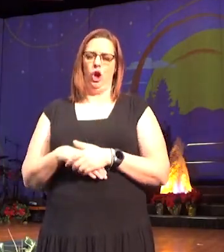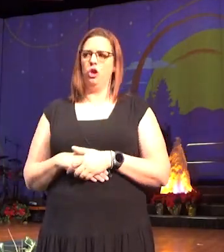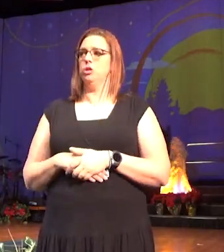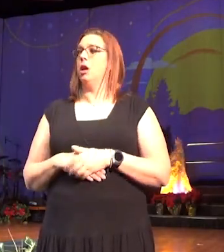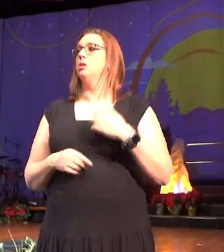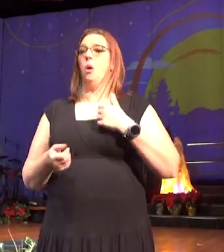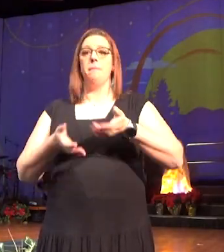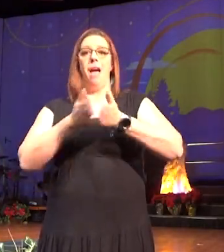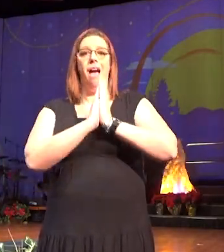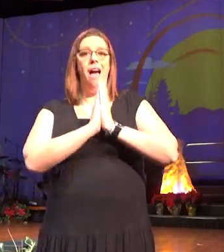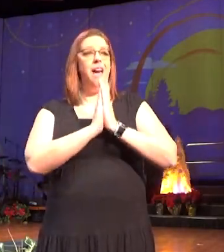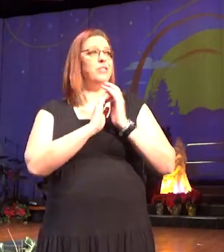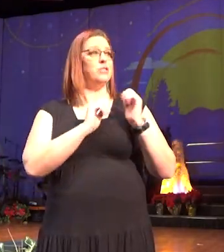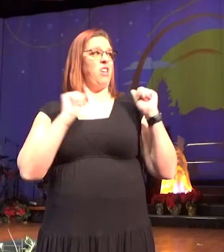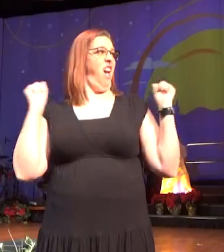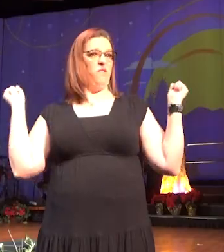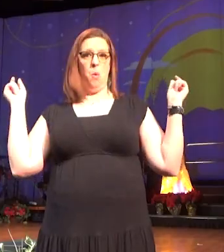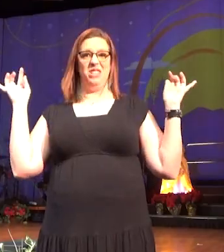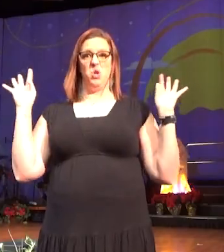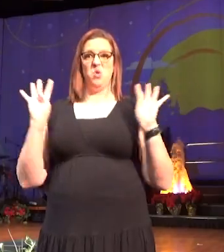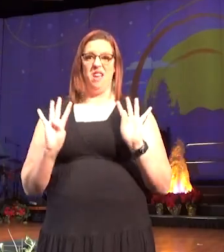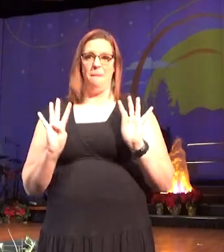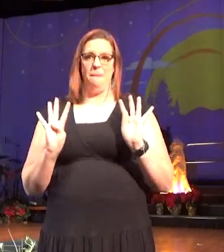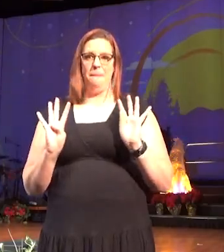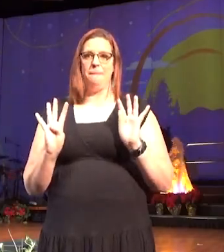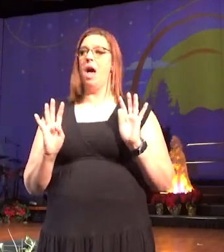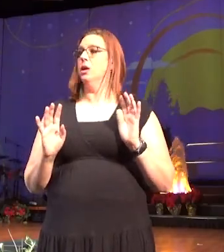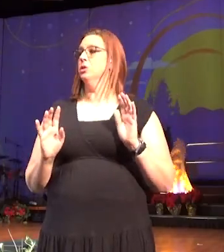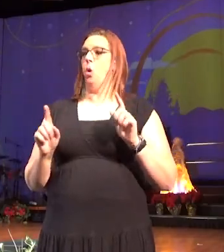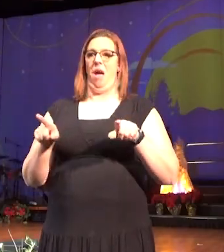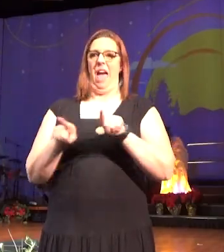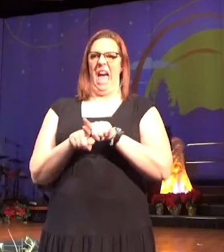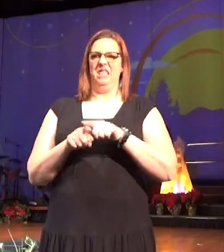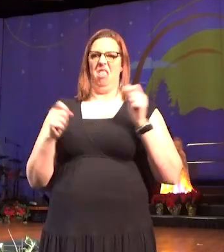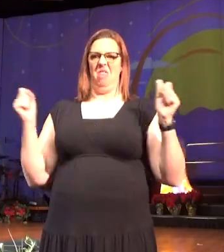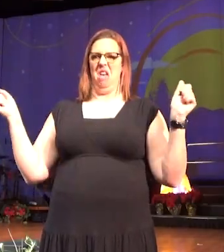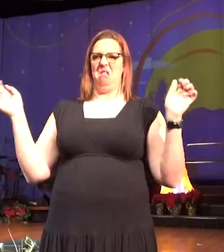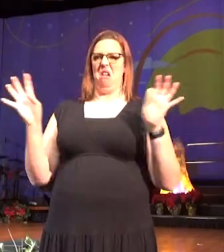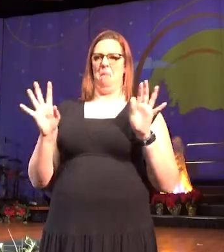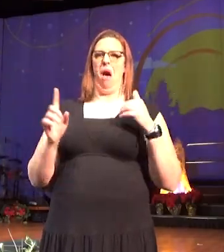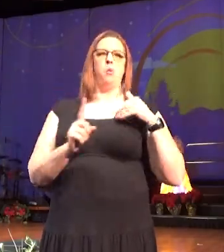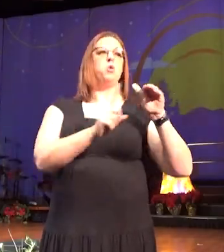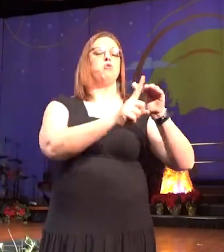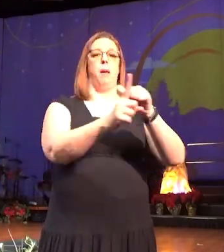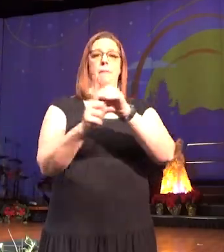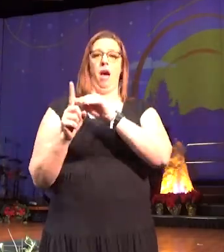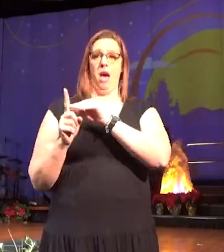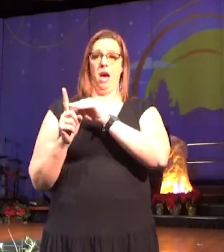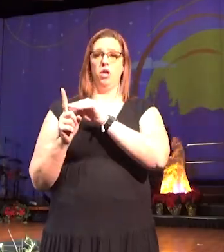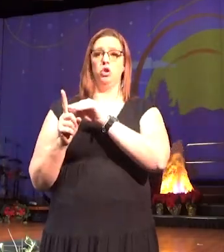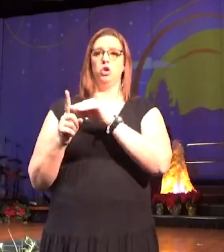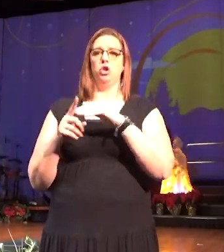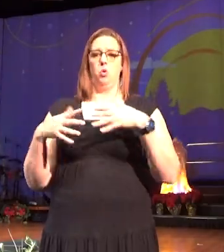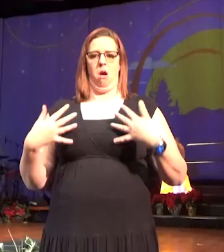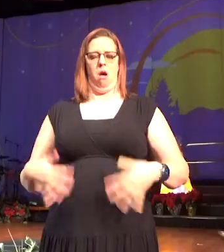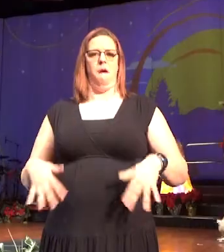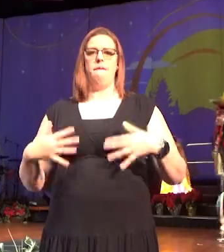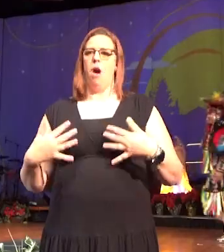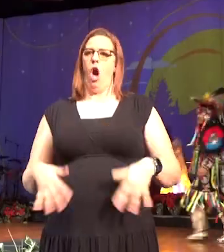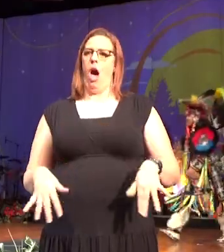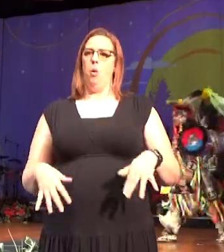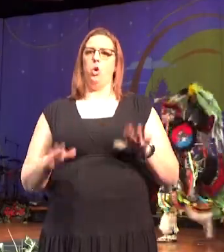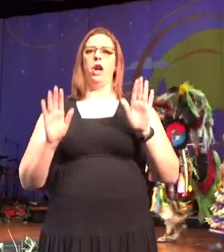going to ask all the participants to come out on the stage, and as they are, I just want to remind us all of our incredible